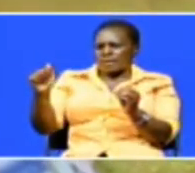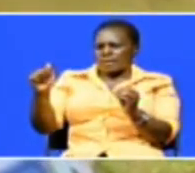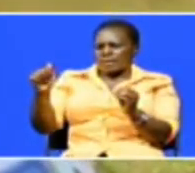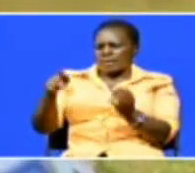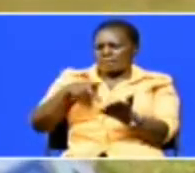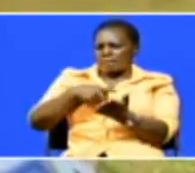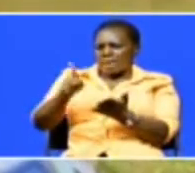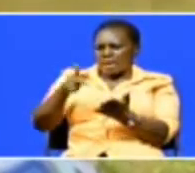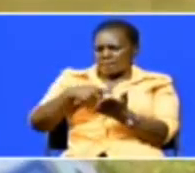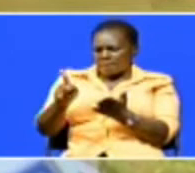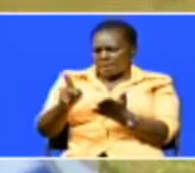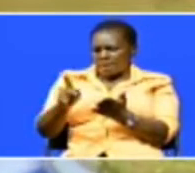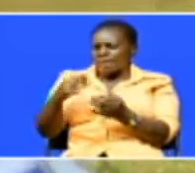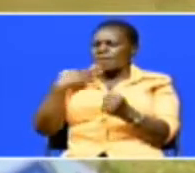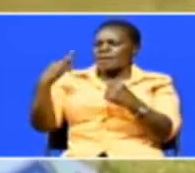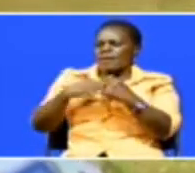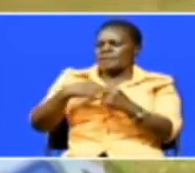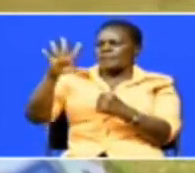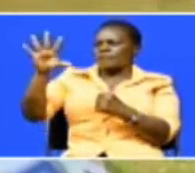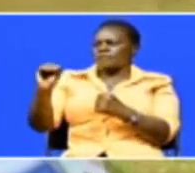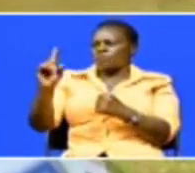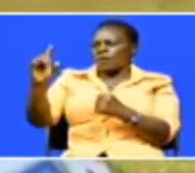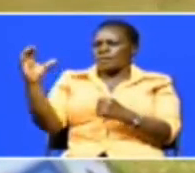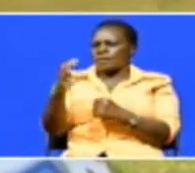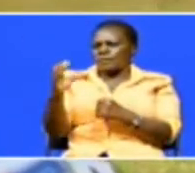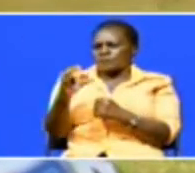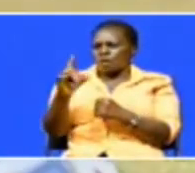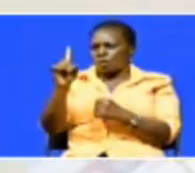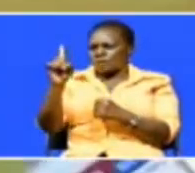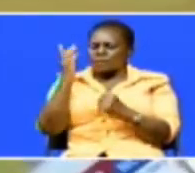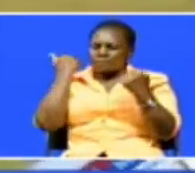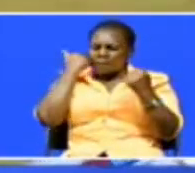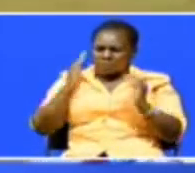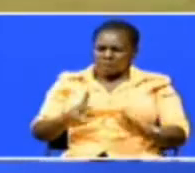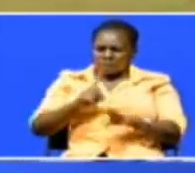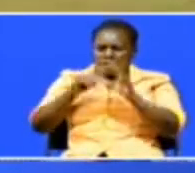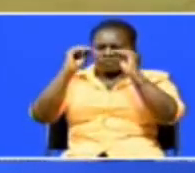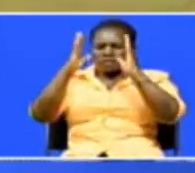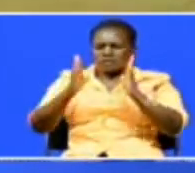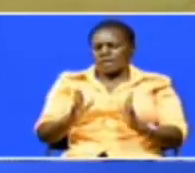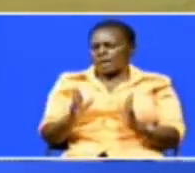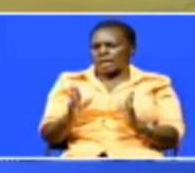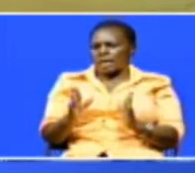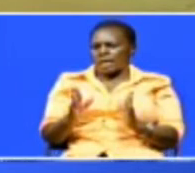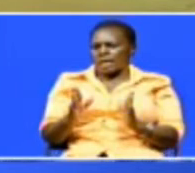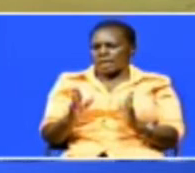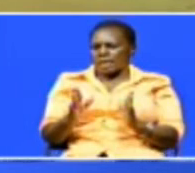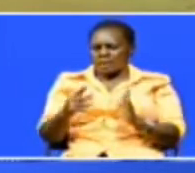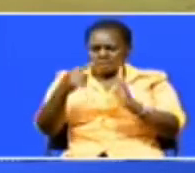up to only 850 per client or per patient. When a teacher comes and you